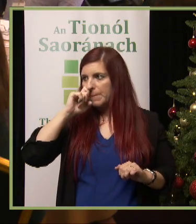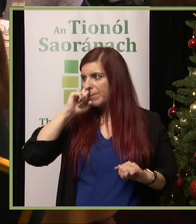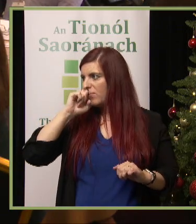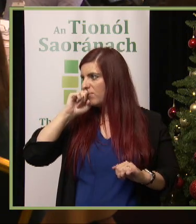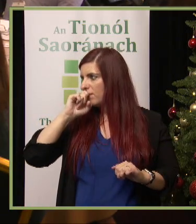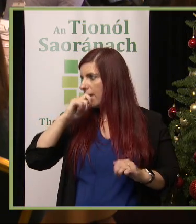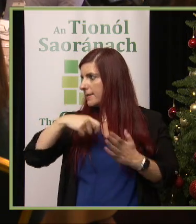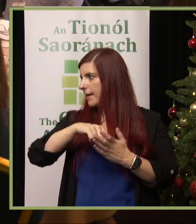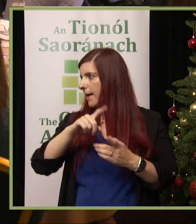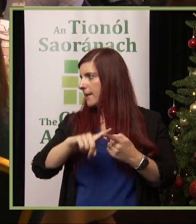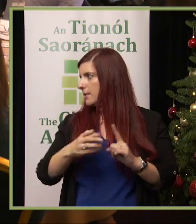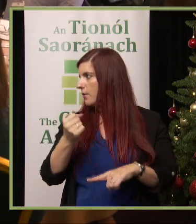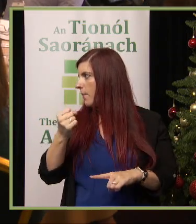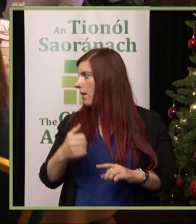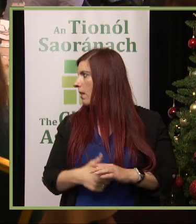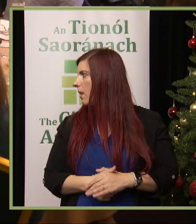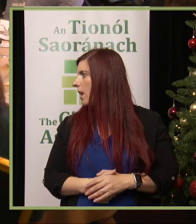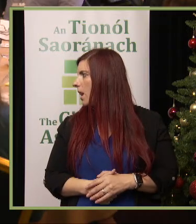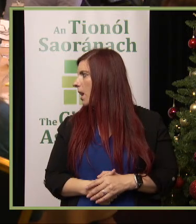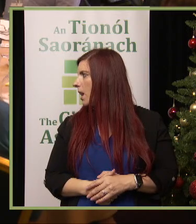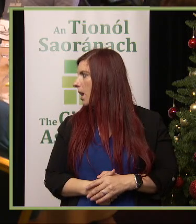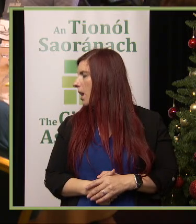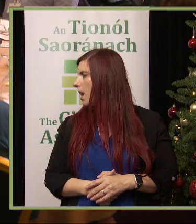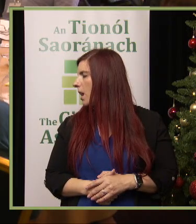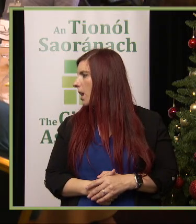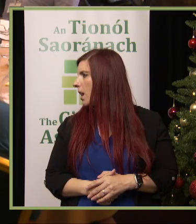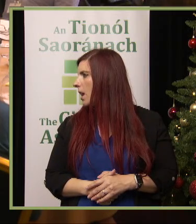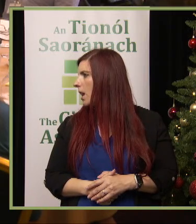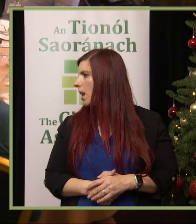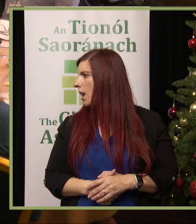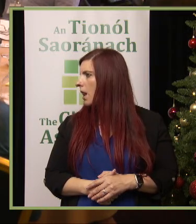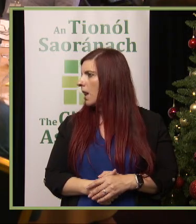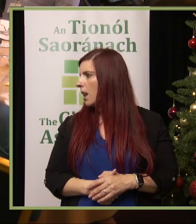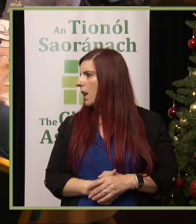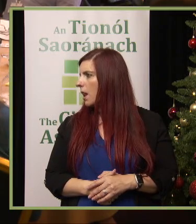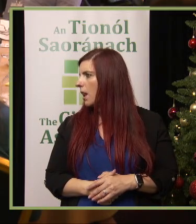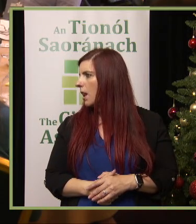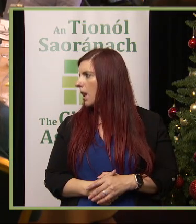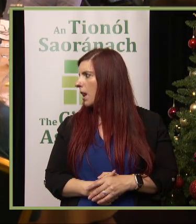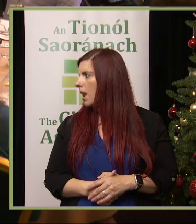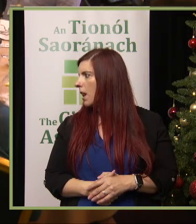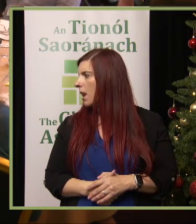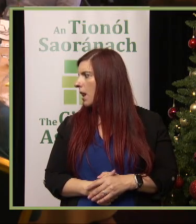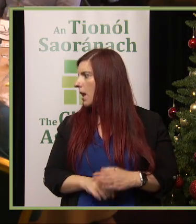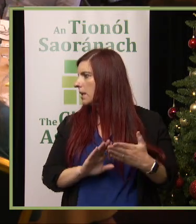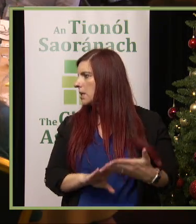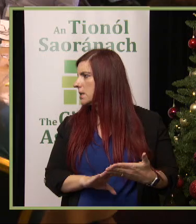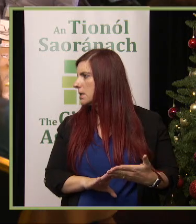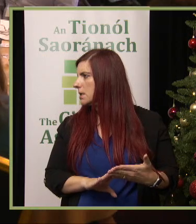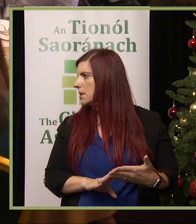show a show of hands. Okay, and against including